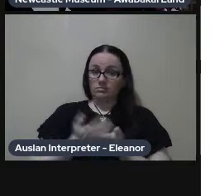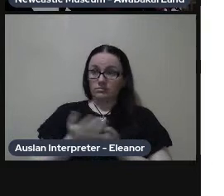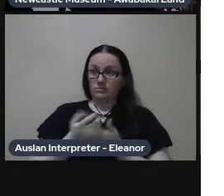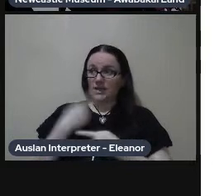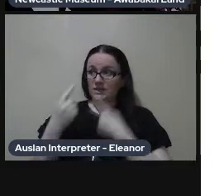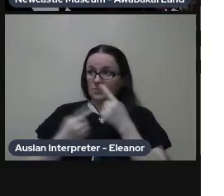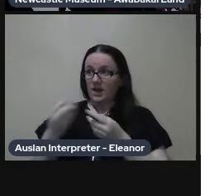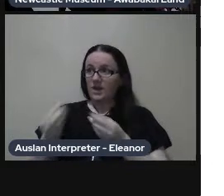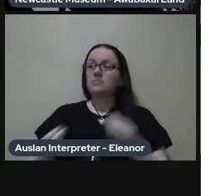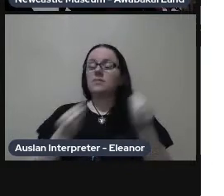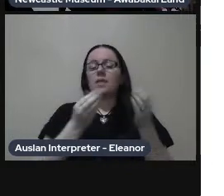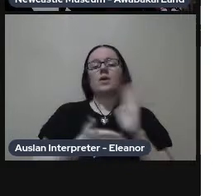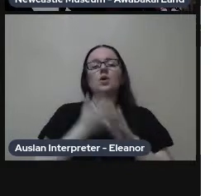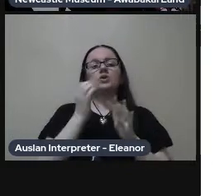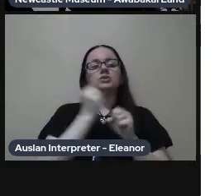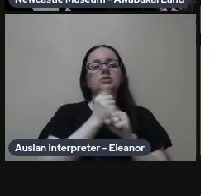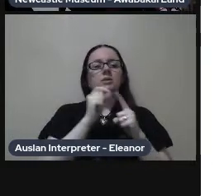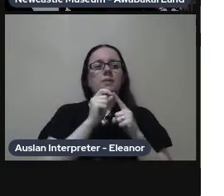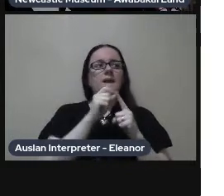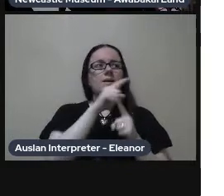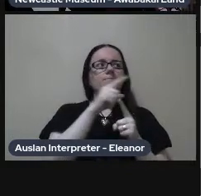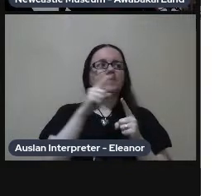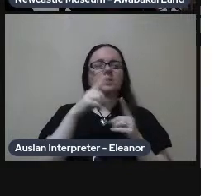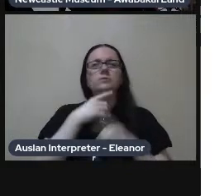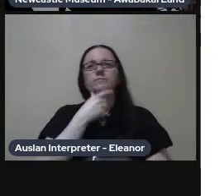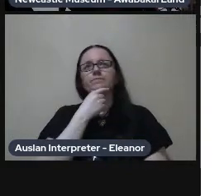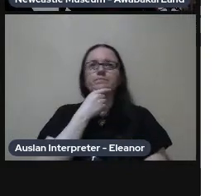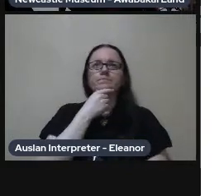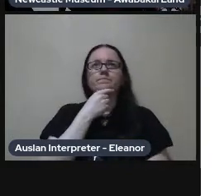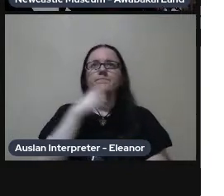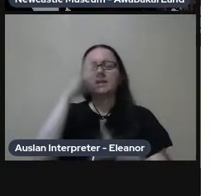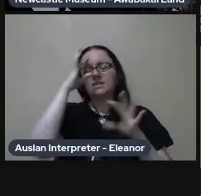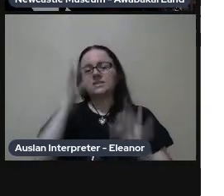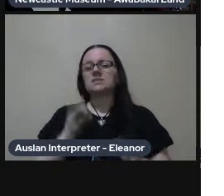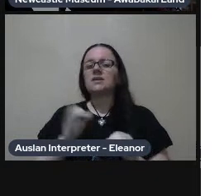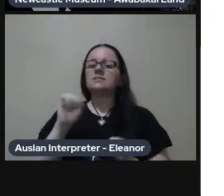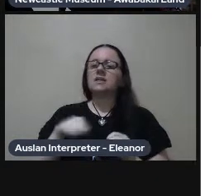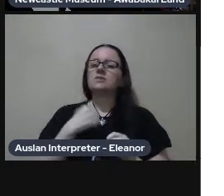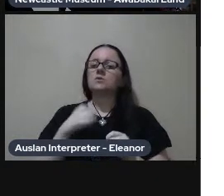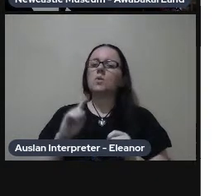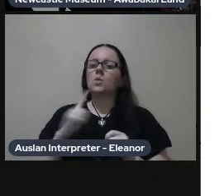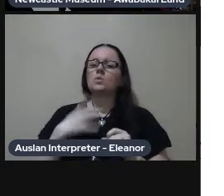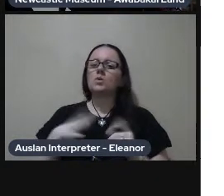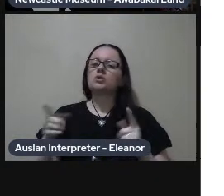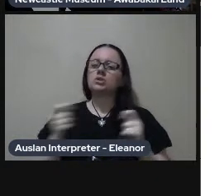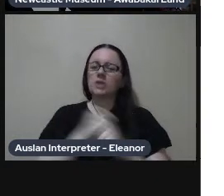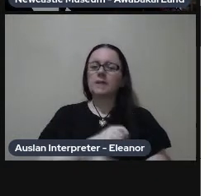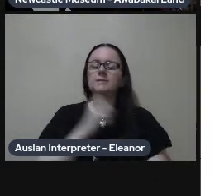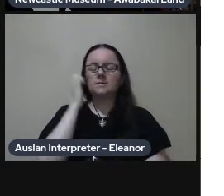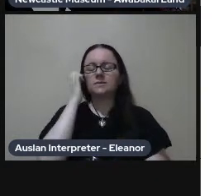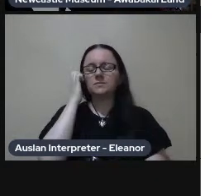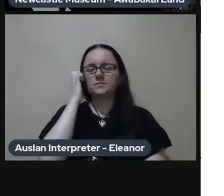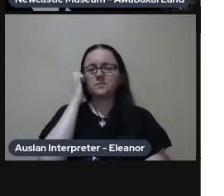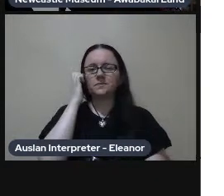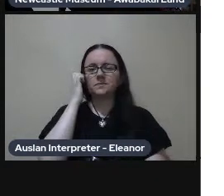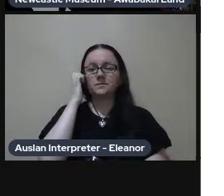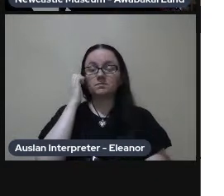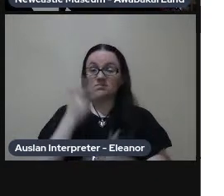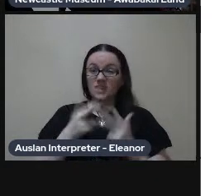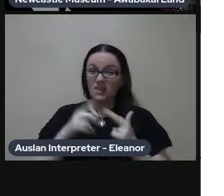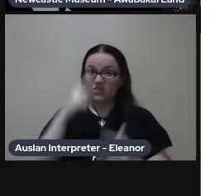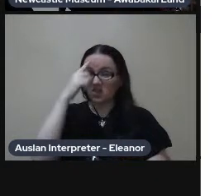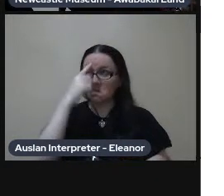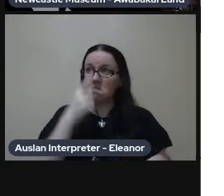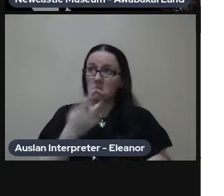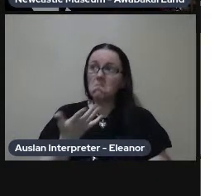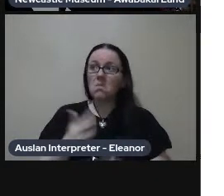those options to you. So then you can make a decision about any changes that are made there. So please reach out if you think that might be of use to you.